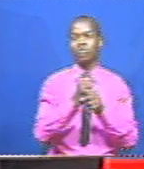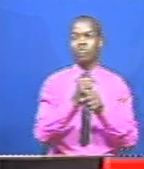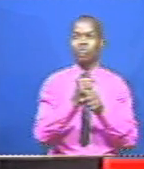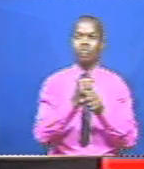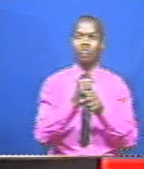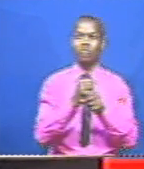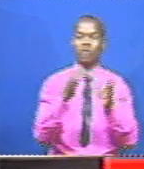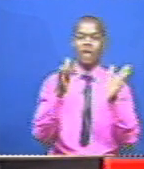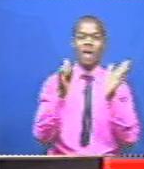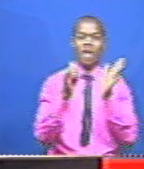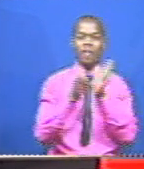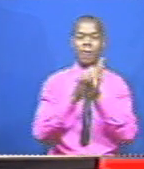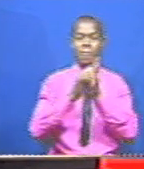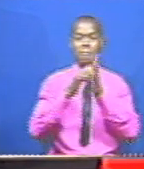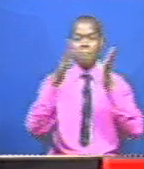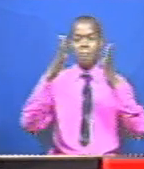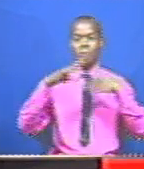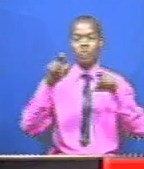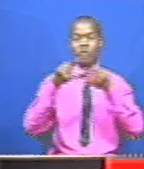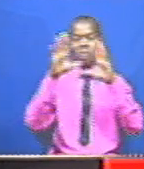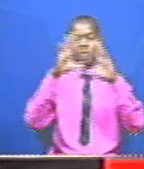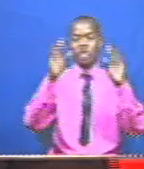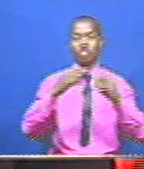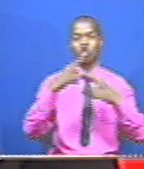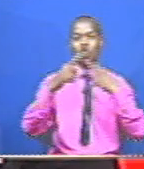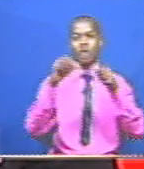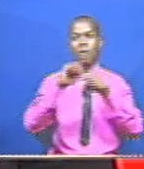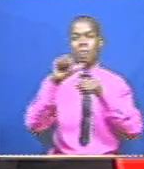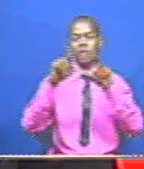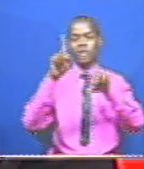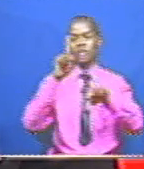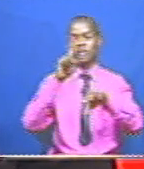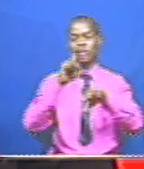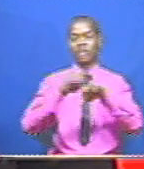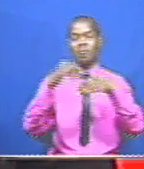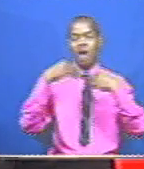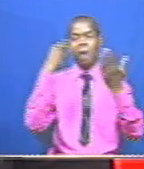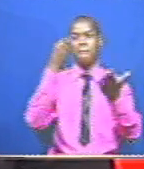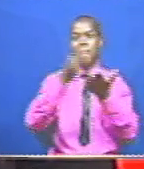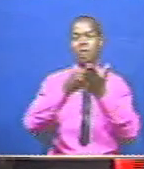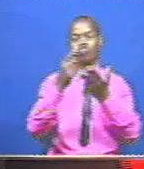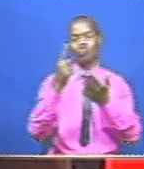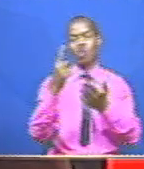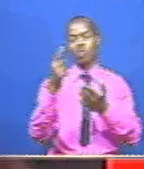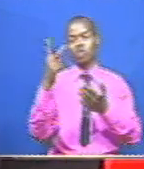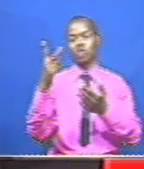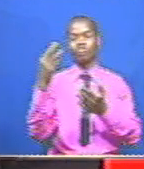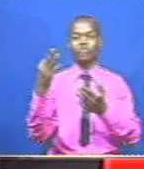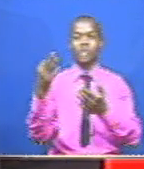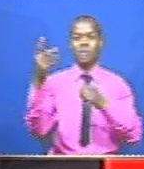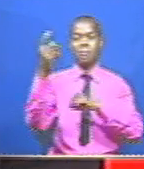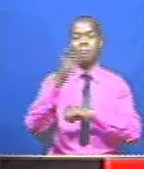The devolved funds and even this budget that we're talking about, if it holds some money for 1 or 2, 3 months, that gets too